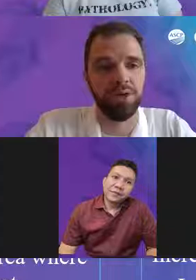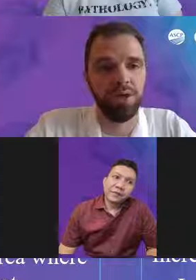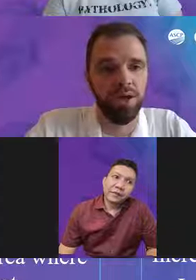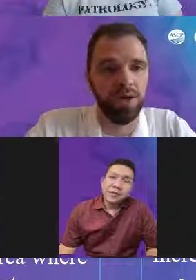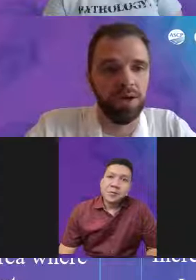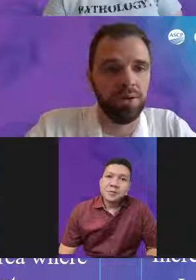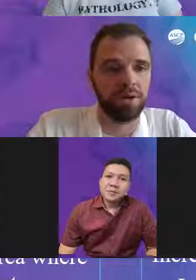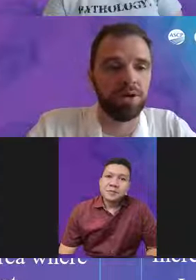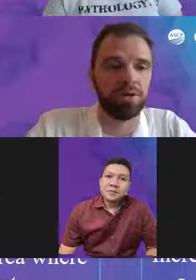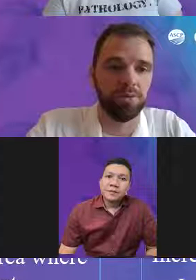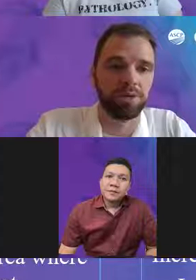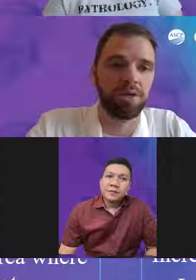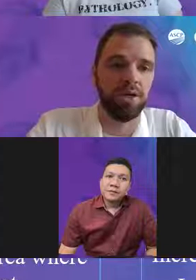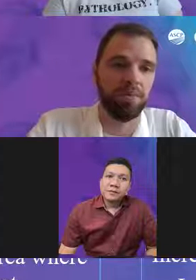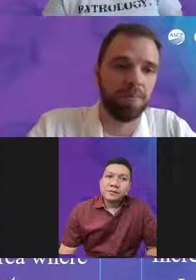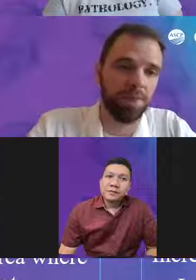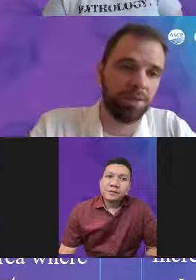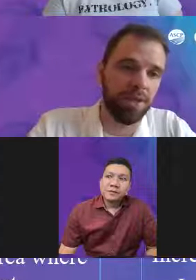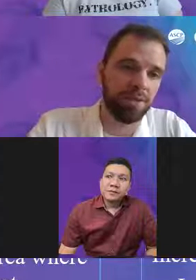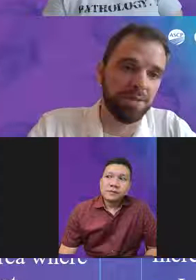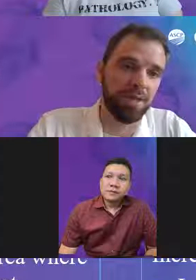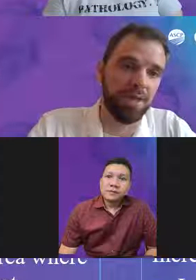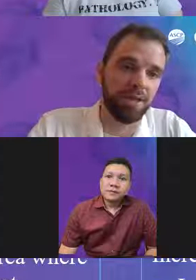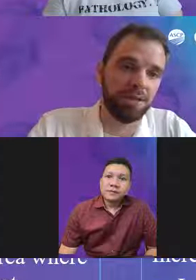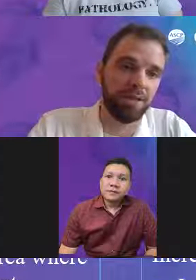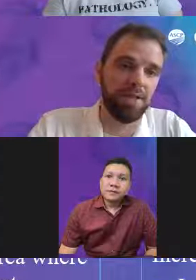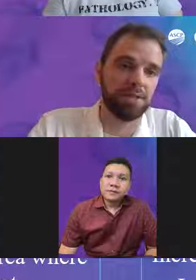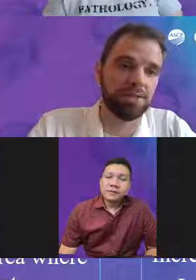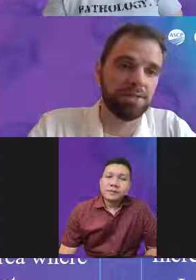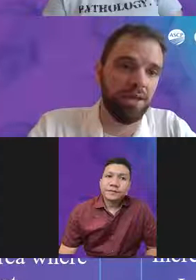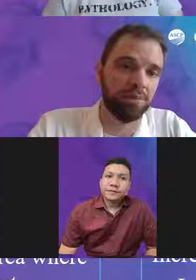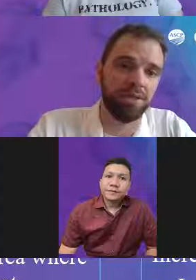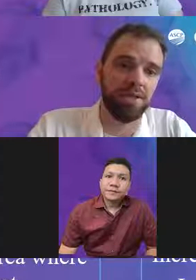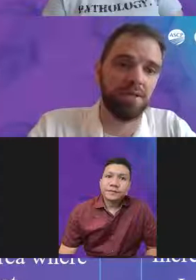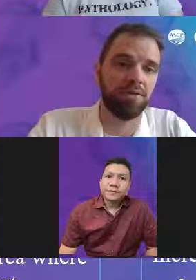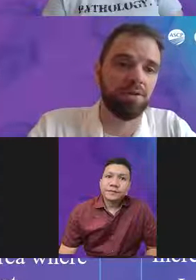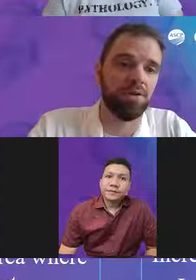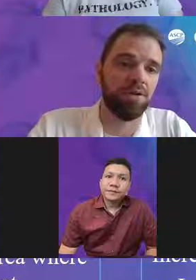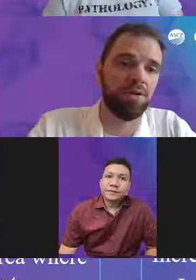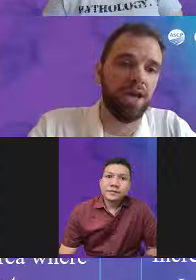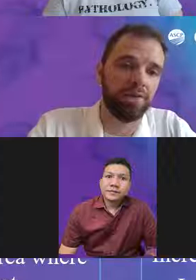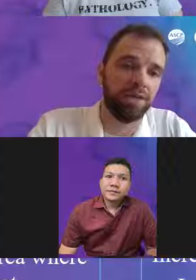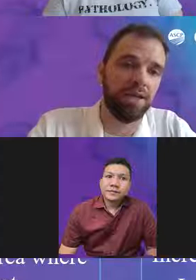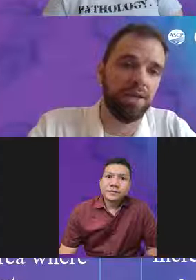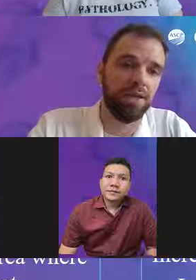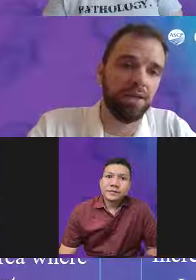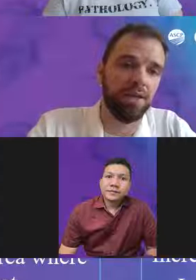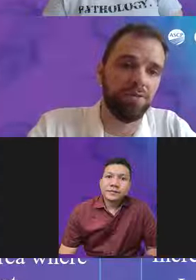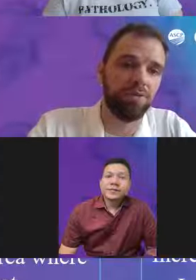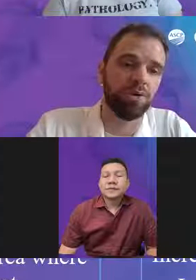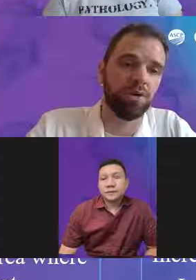So there are groups, both ASCP, ASCLS, AMT, they're all